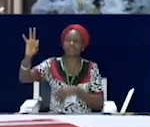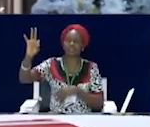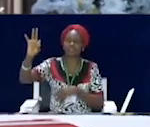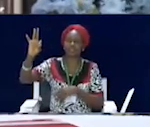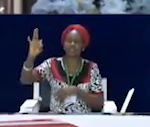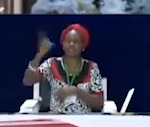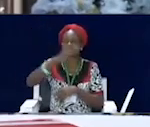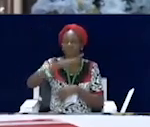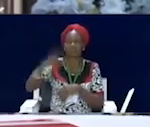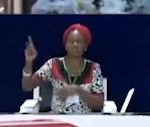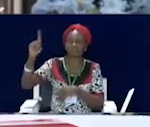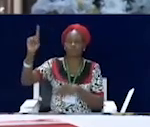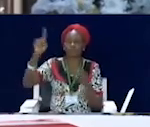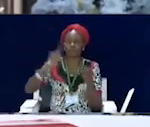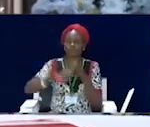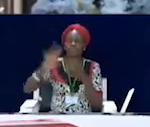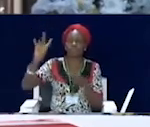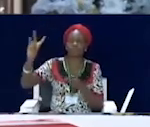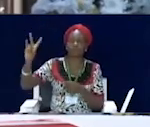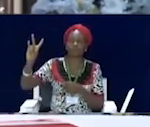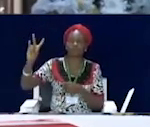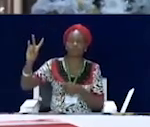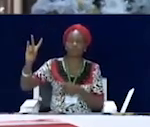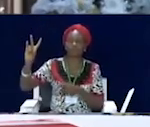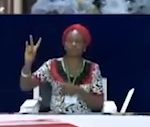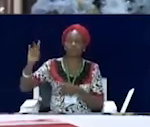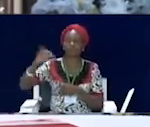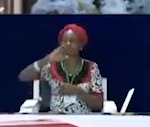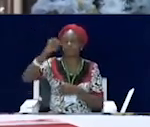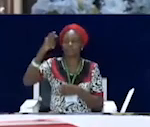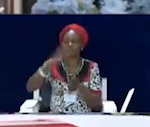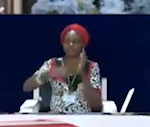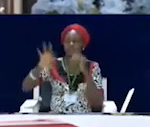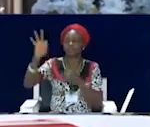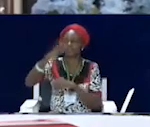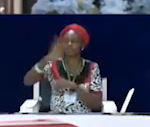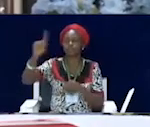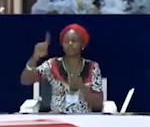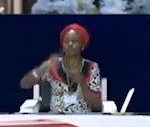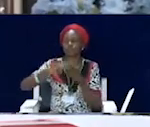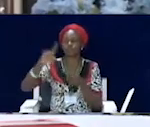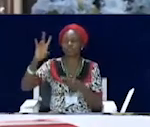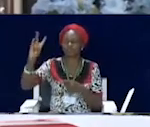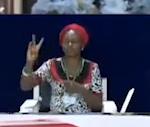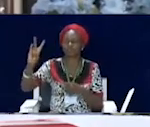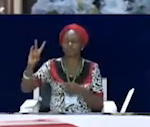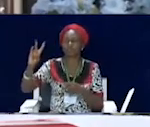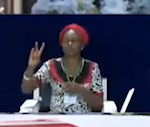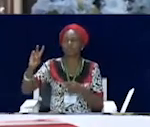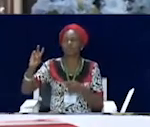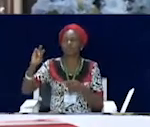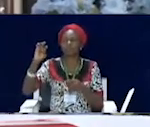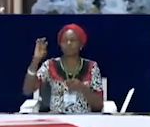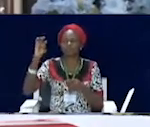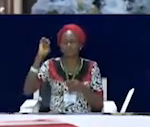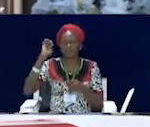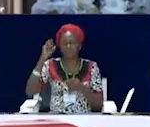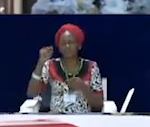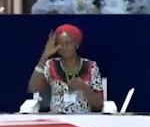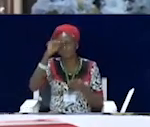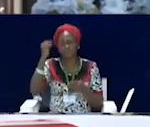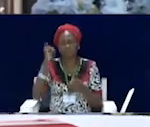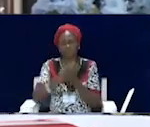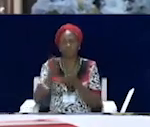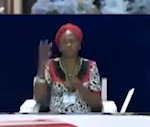9, you read it from verse 1 to 7. John 9, 1 to 7. Who was the man who was born blind?